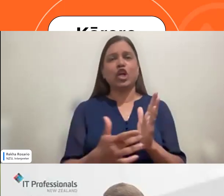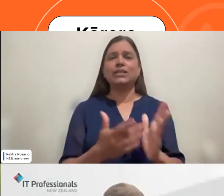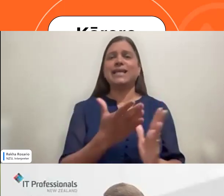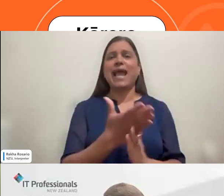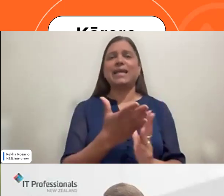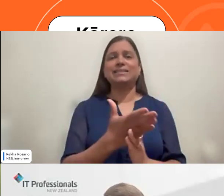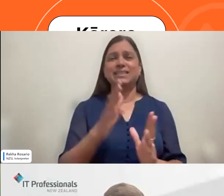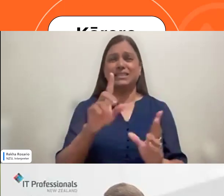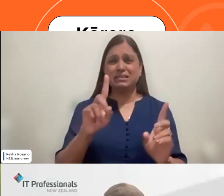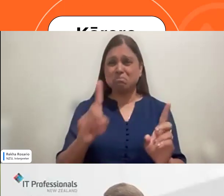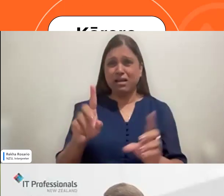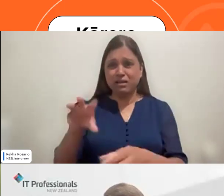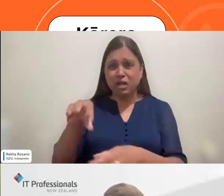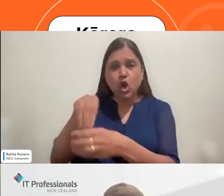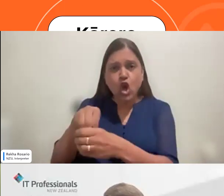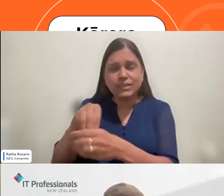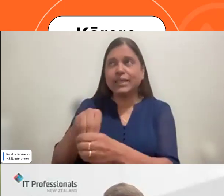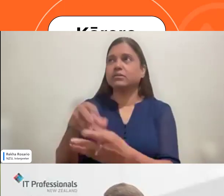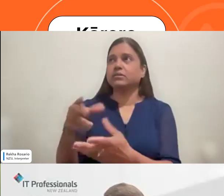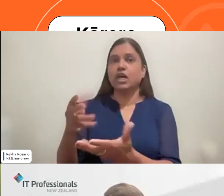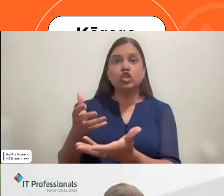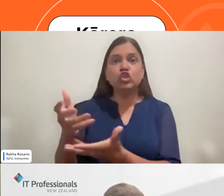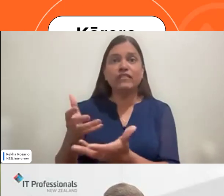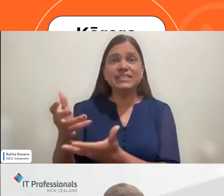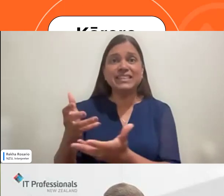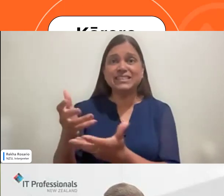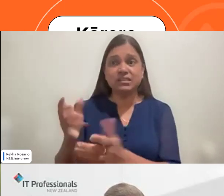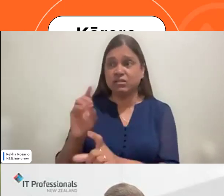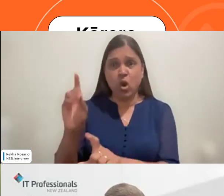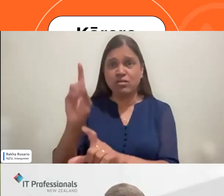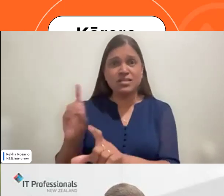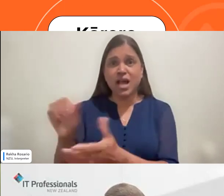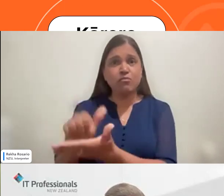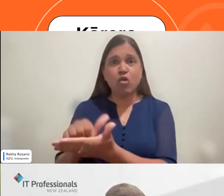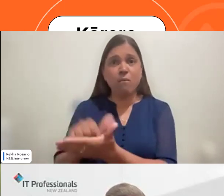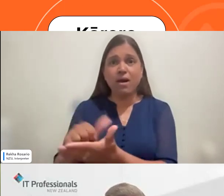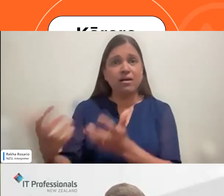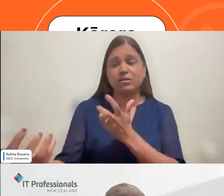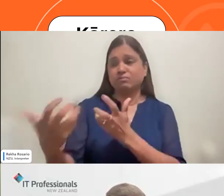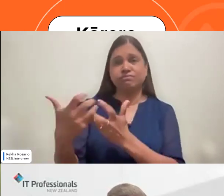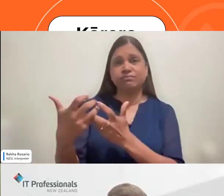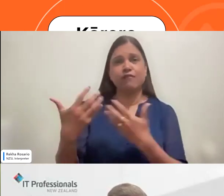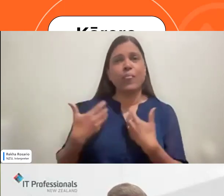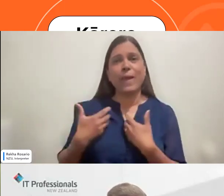content and services they want or need are not designed to work for them in the way that they need it.